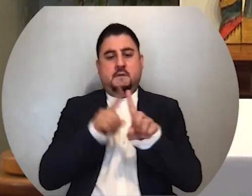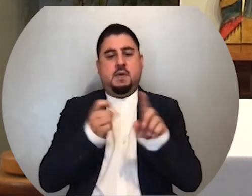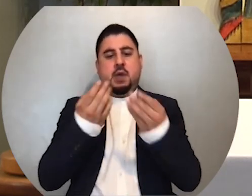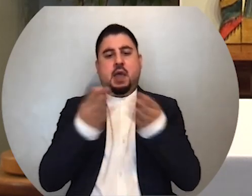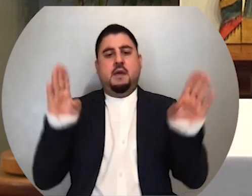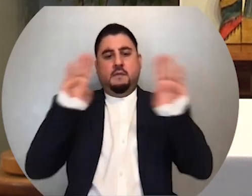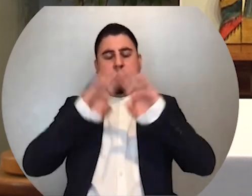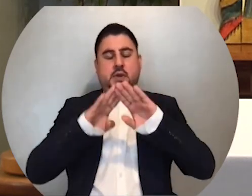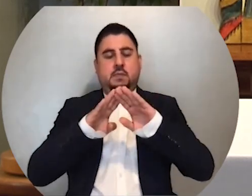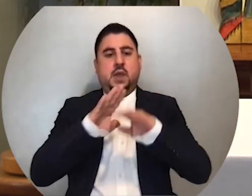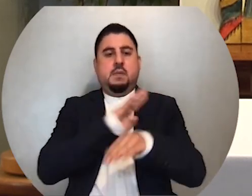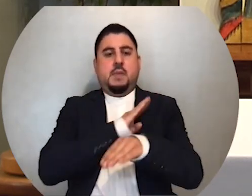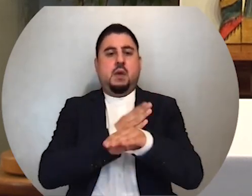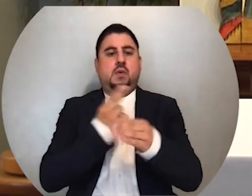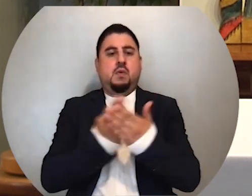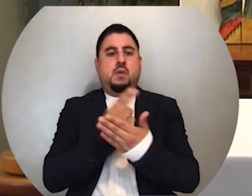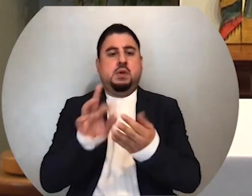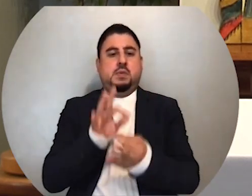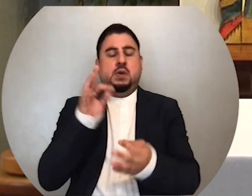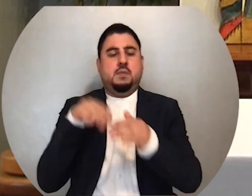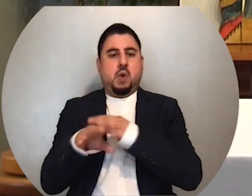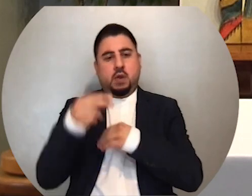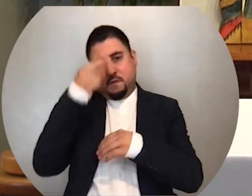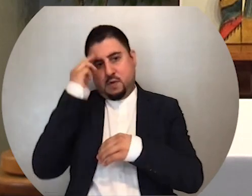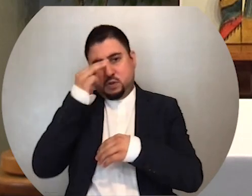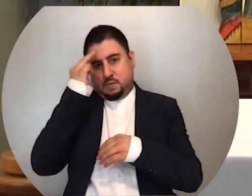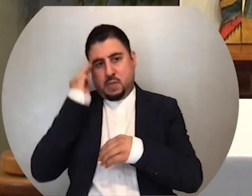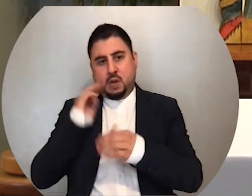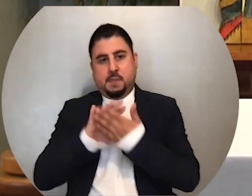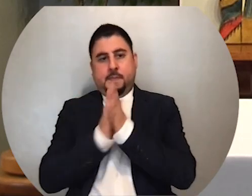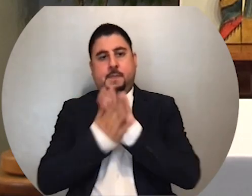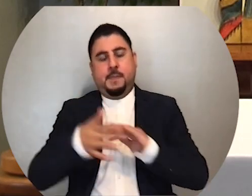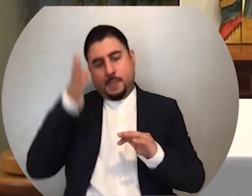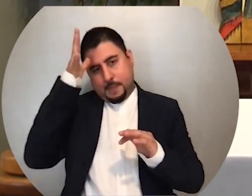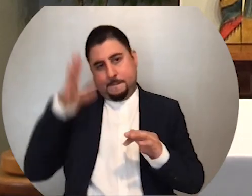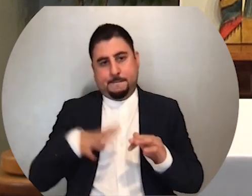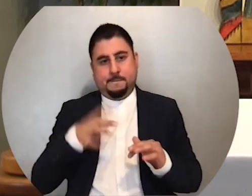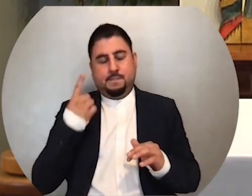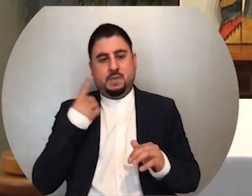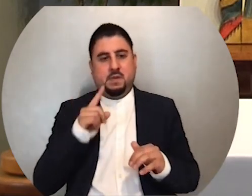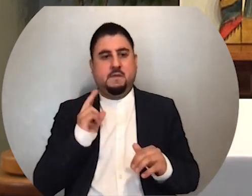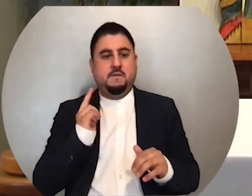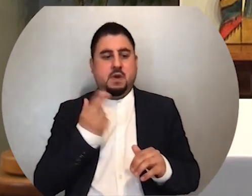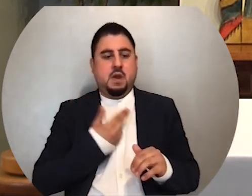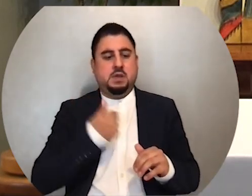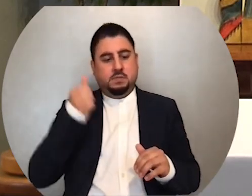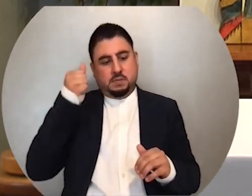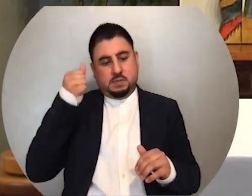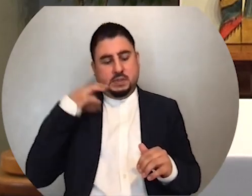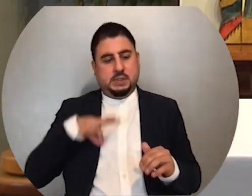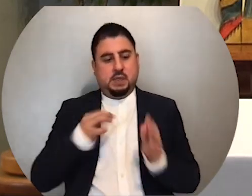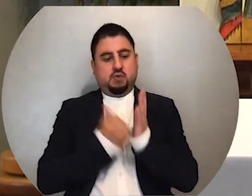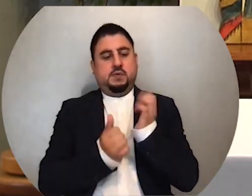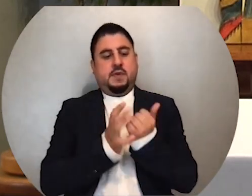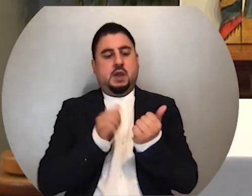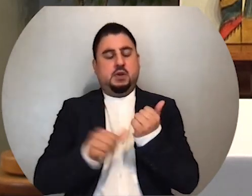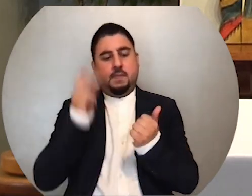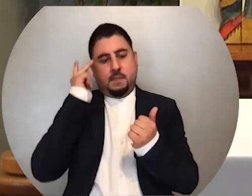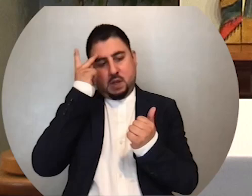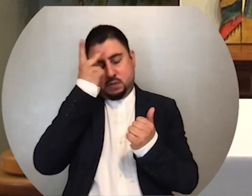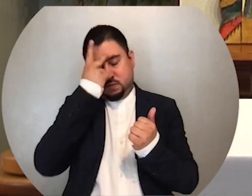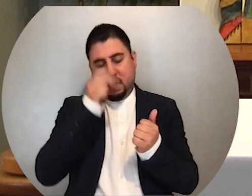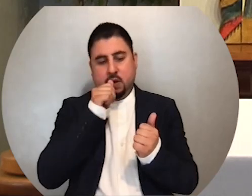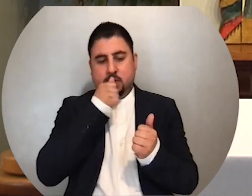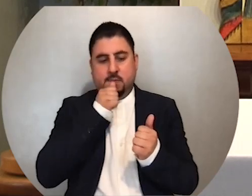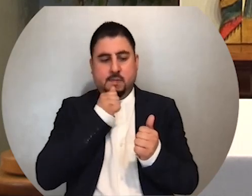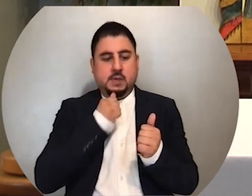came down from heaven, and by the Holy Spirit was incarnate of the Virgin Mary, and became man. For our sake He was crucified under